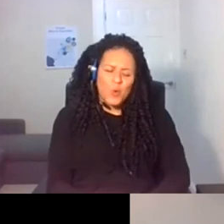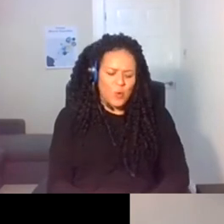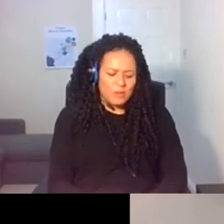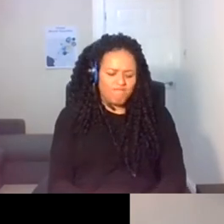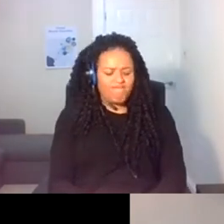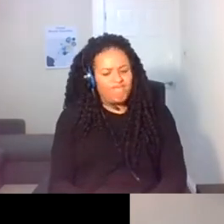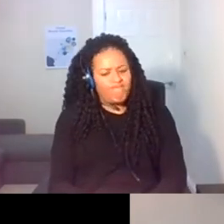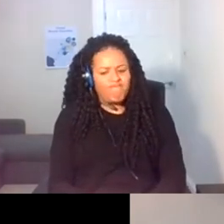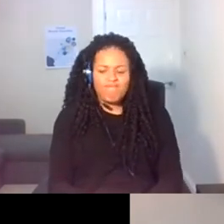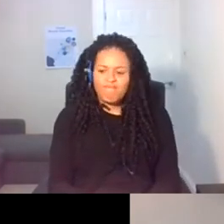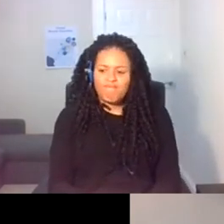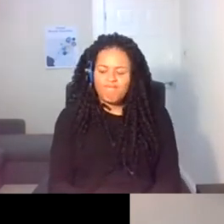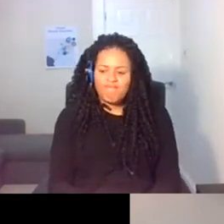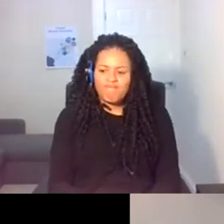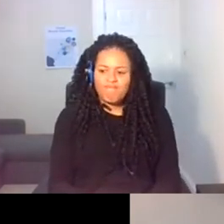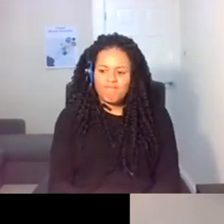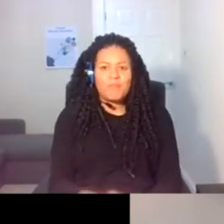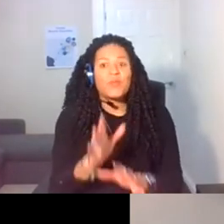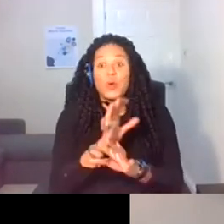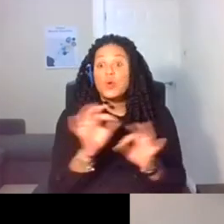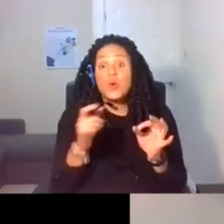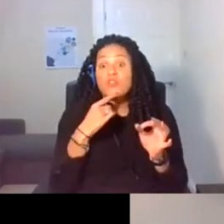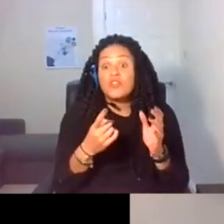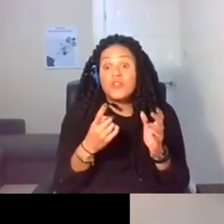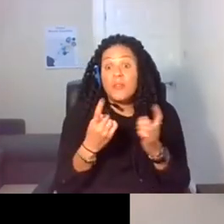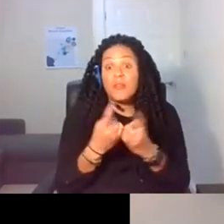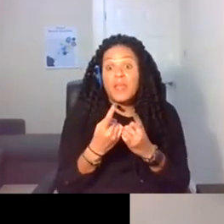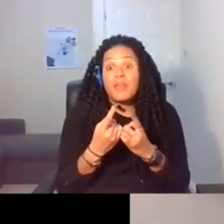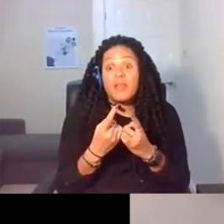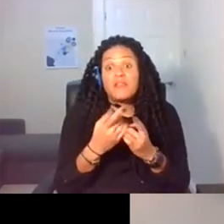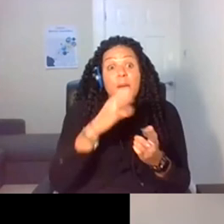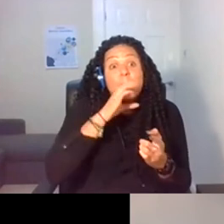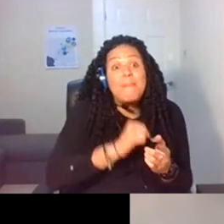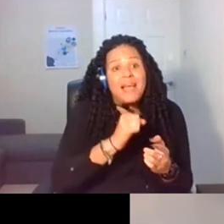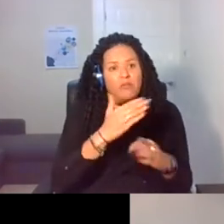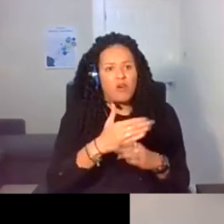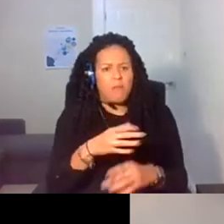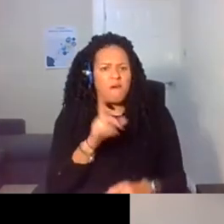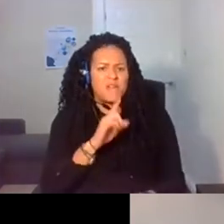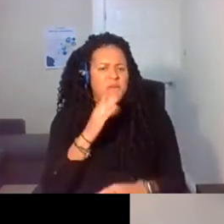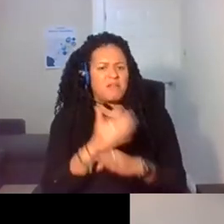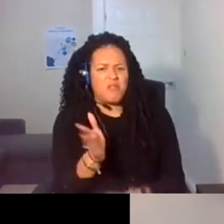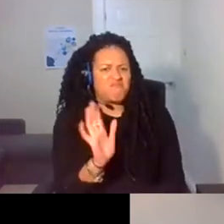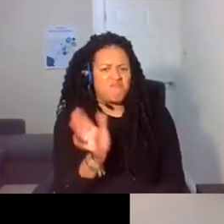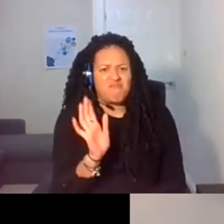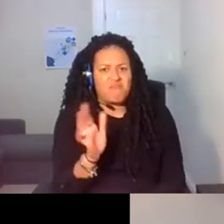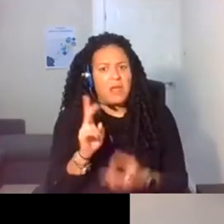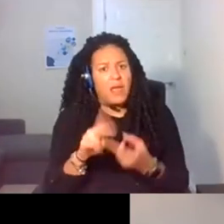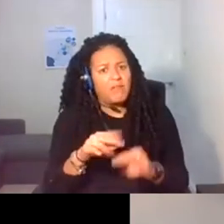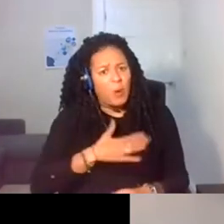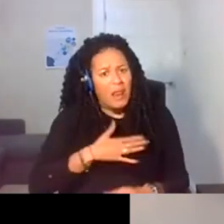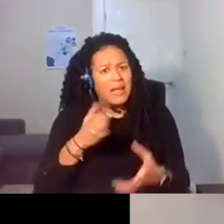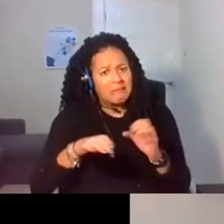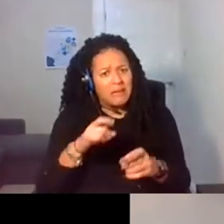So there is no such thing as a male job or a female job. So if you like science and you want to